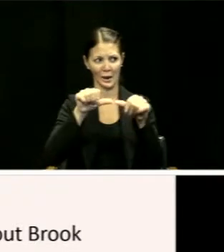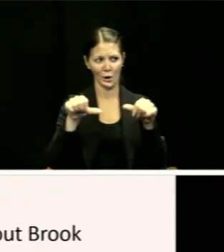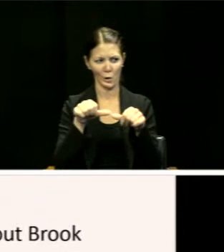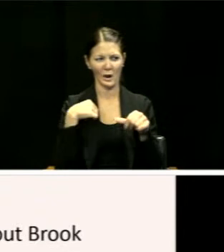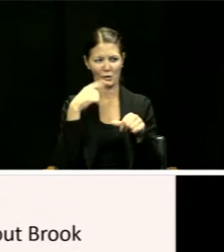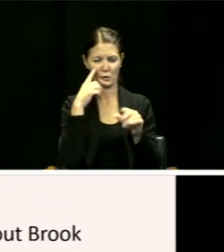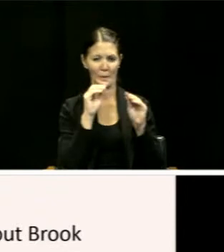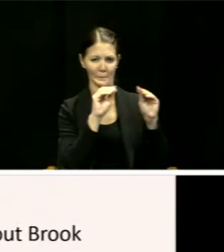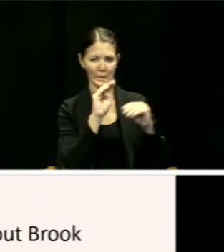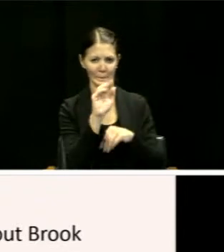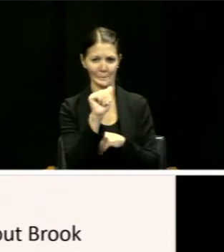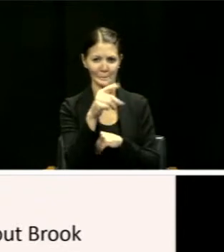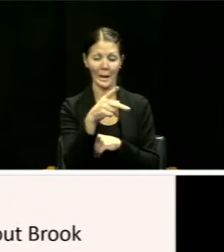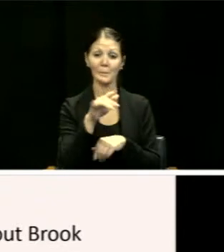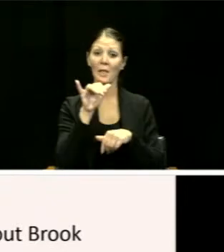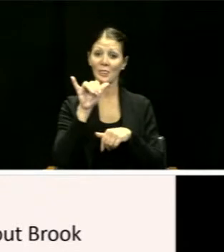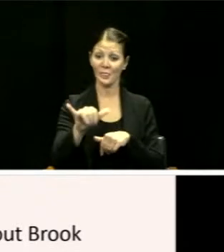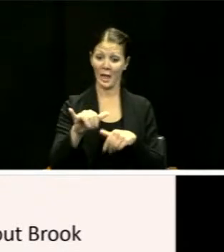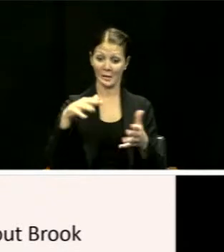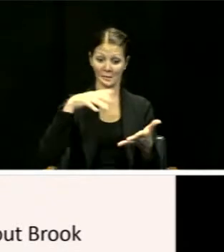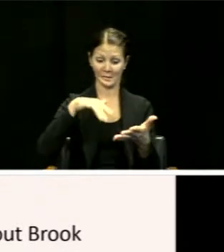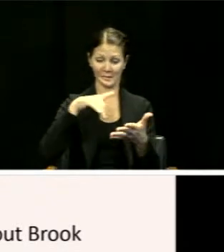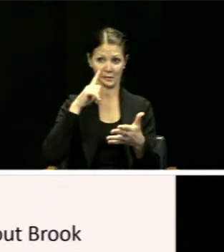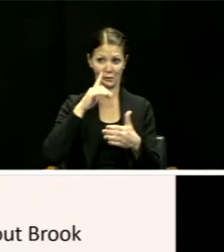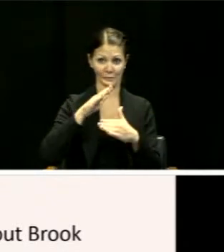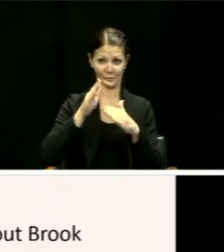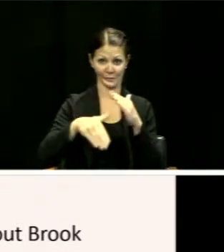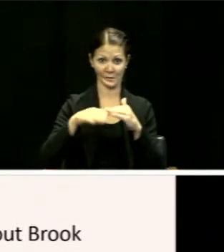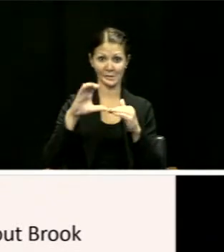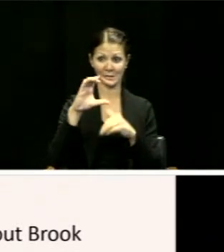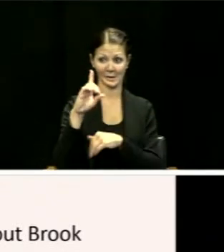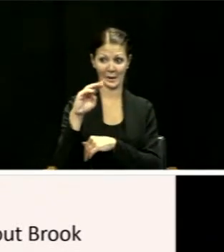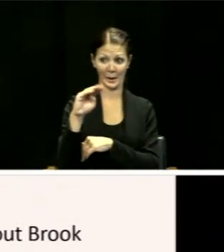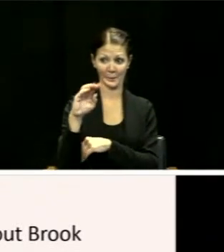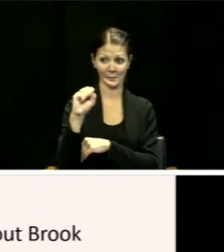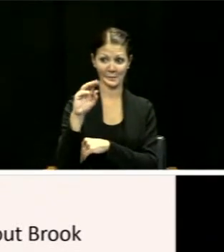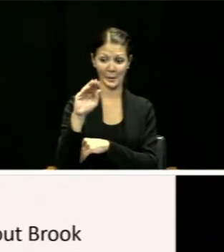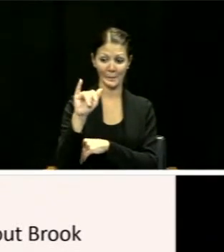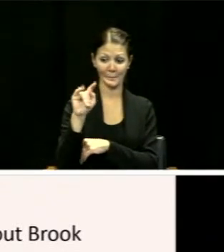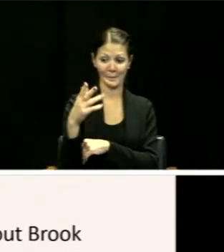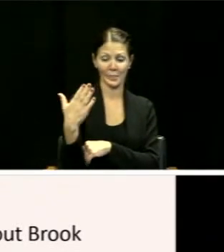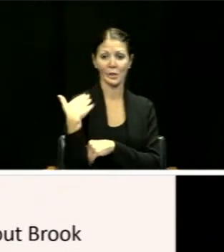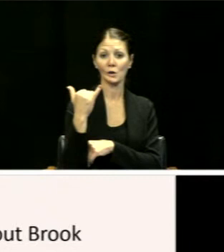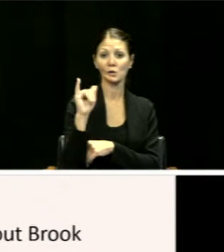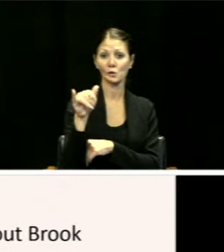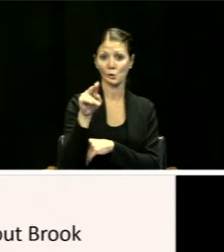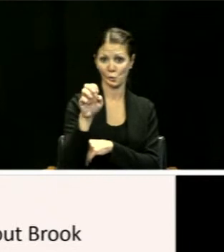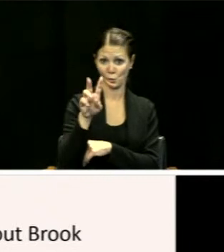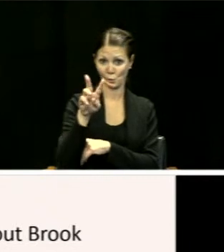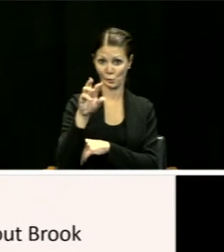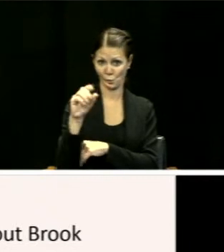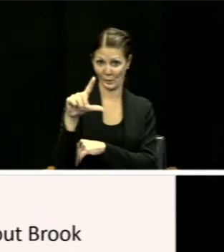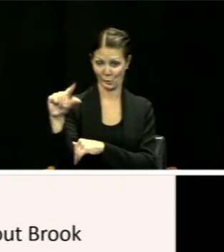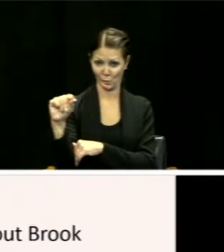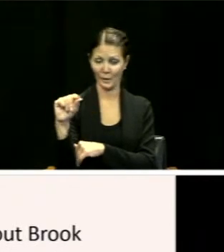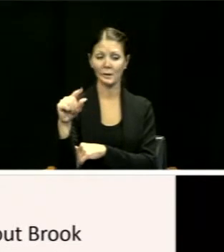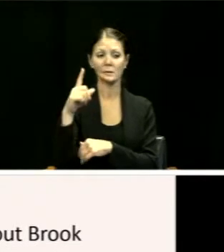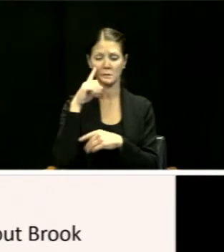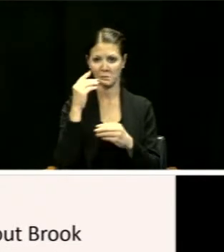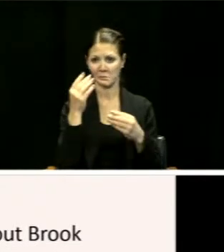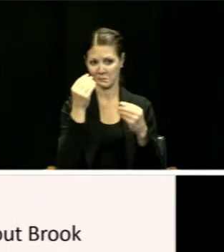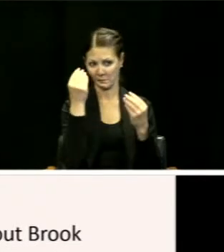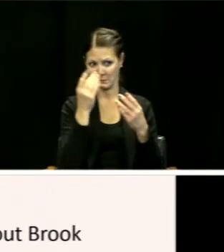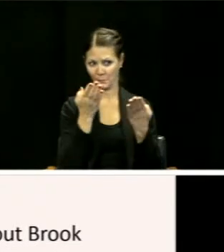2 is. But that drainage study was completed by CDM Smith in June of 2020. It was presented to the town council